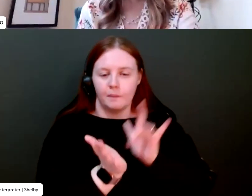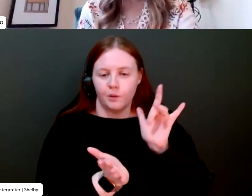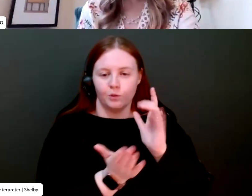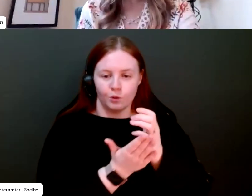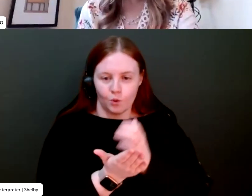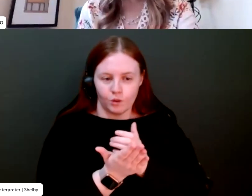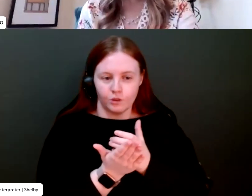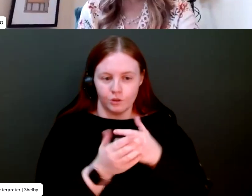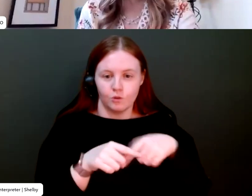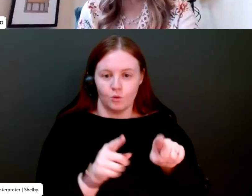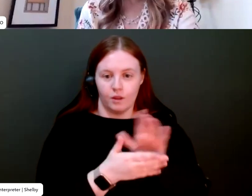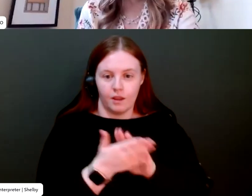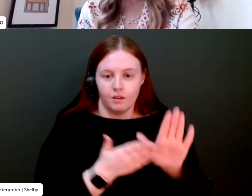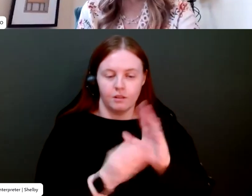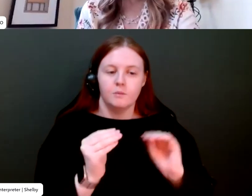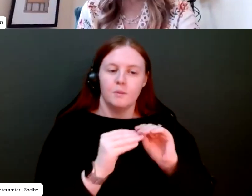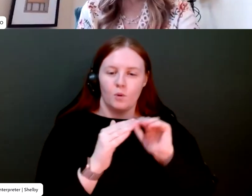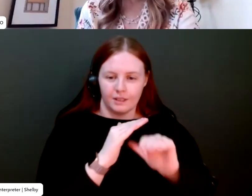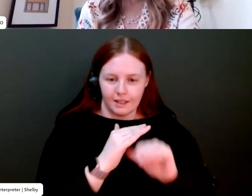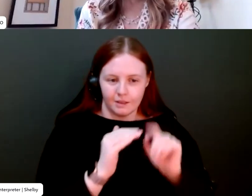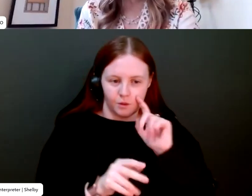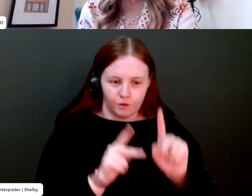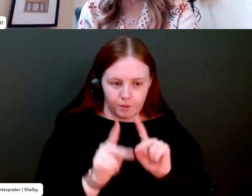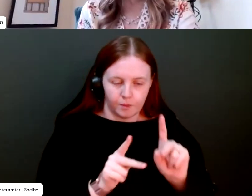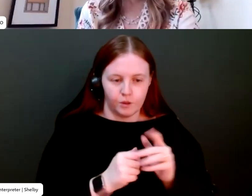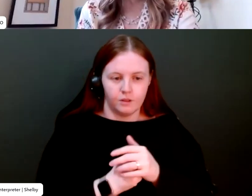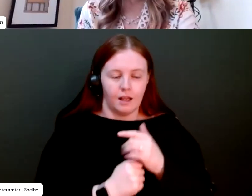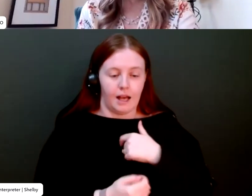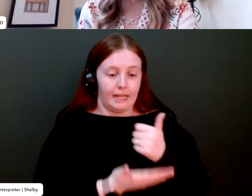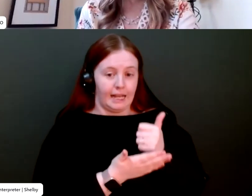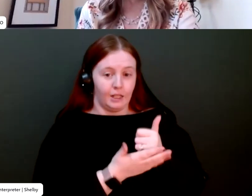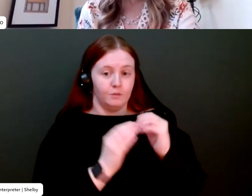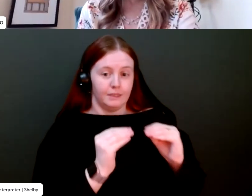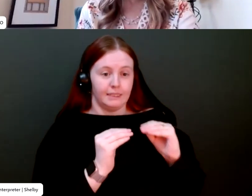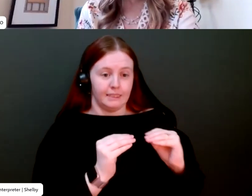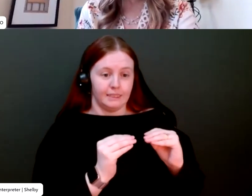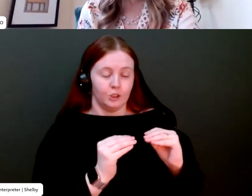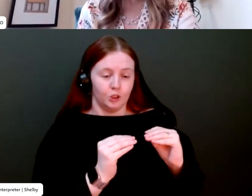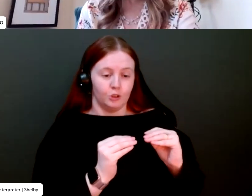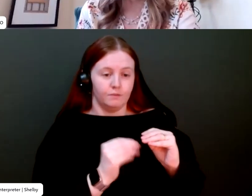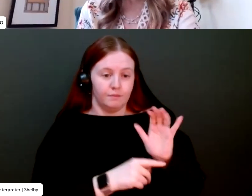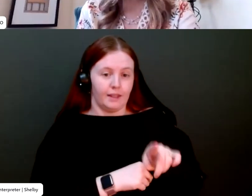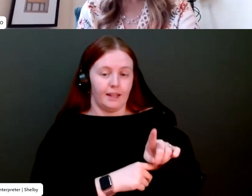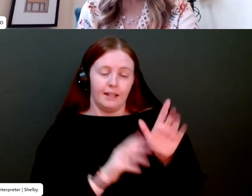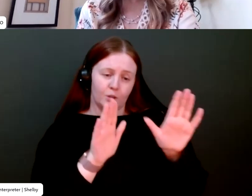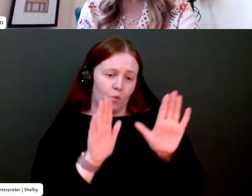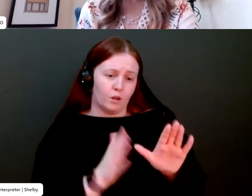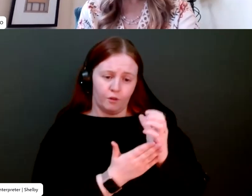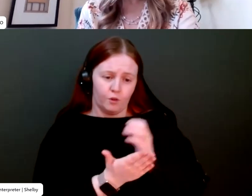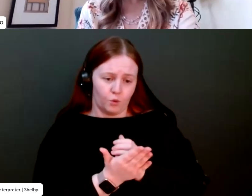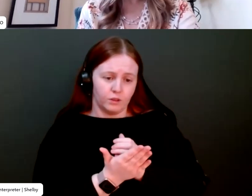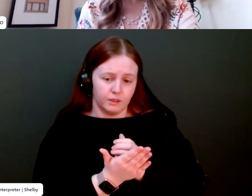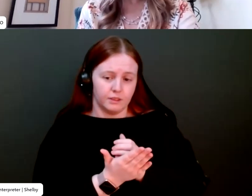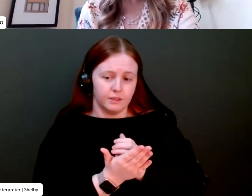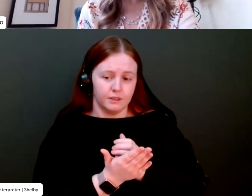that be more accessible. I help, I help with a session on that, and it is phenomenal. And